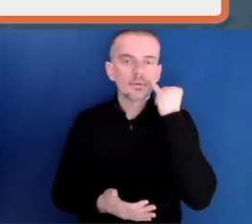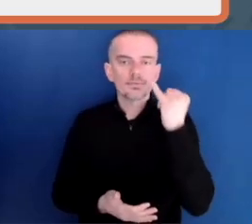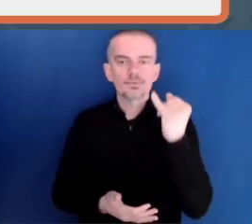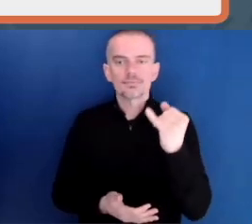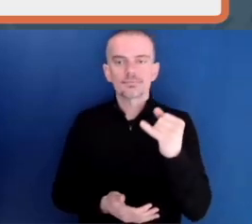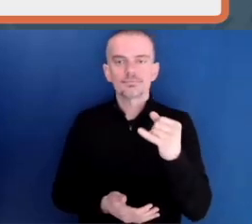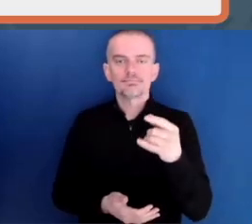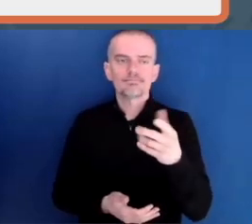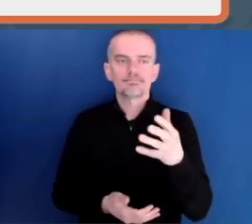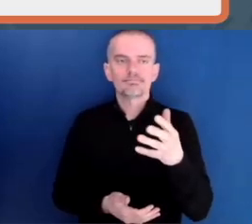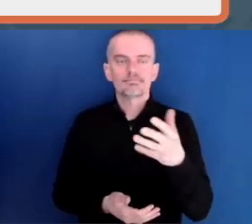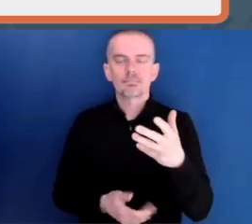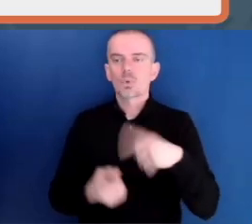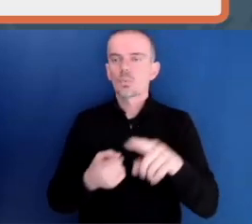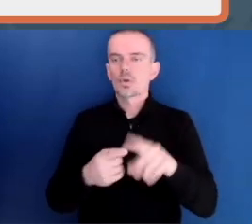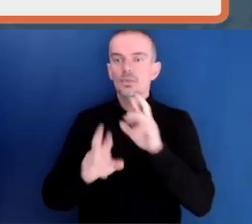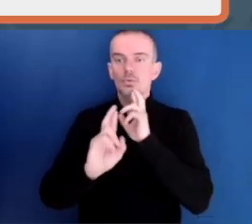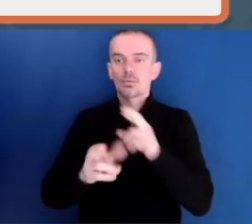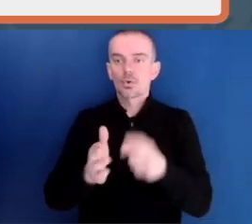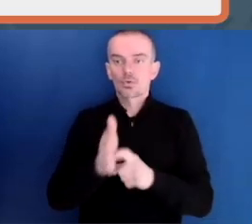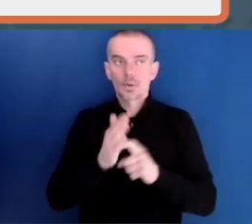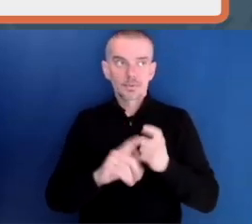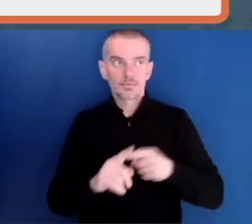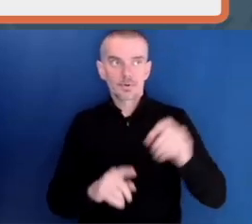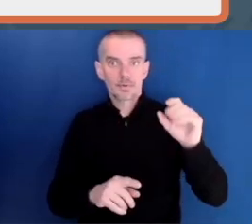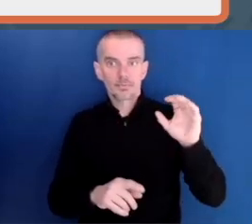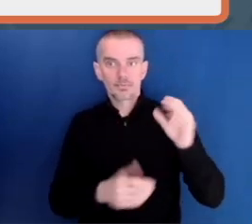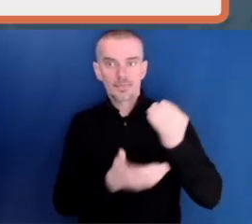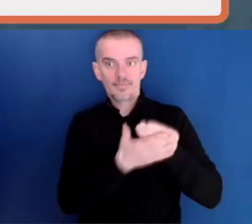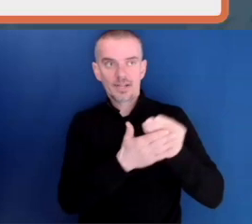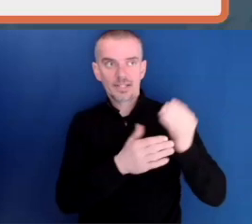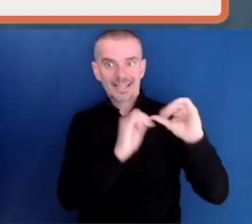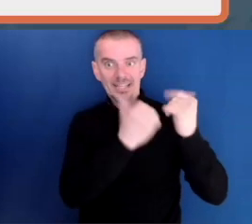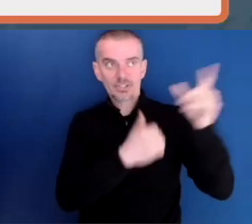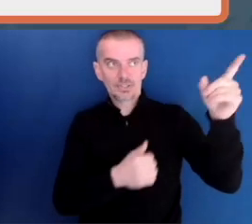when the reporting requirements from the funding agency don't necessarily align